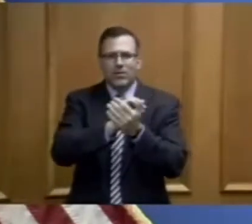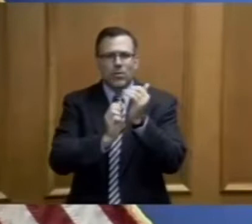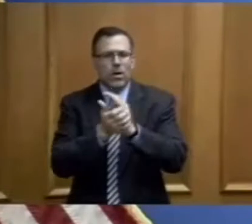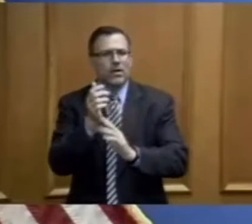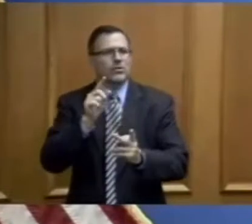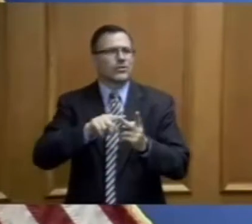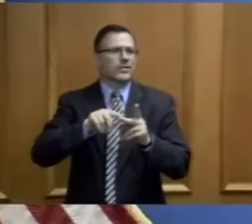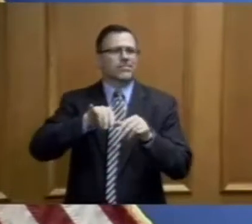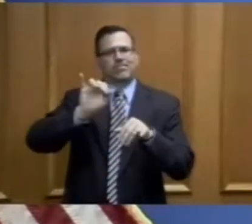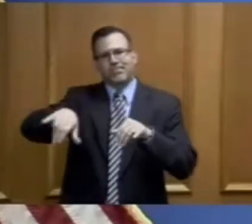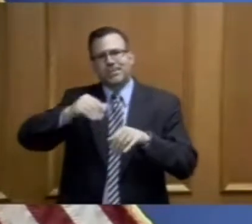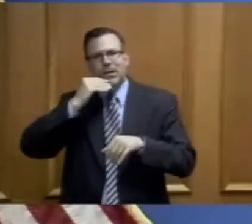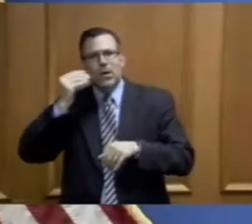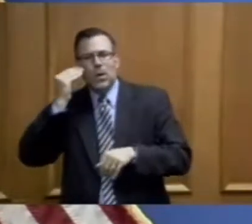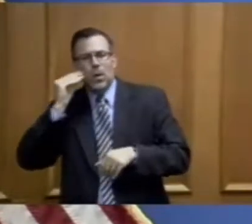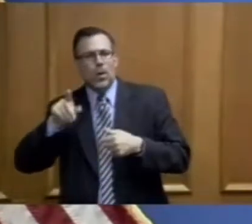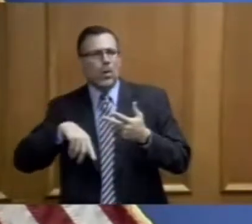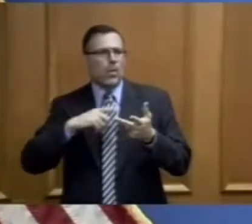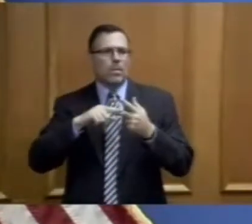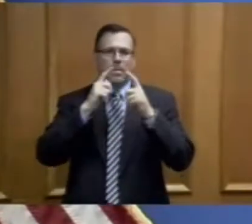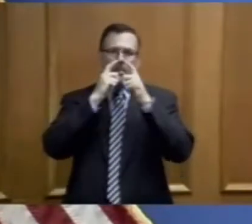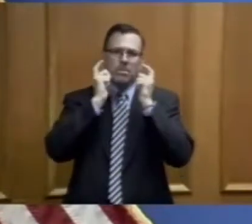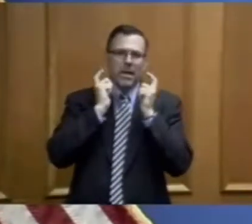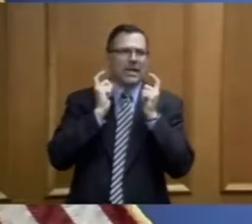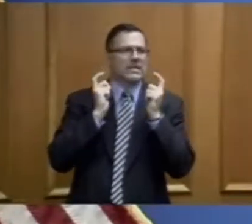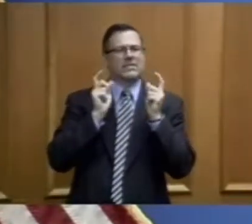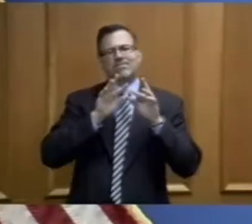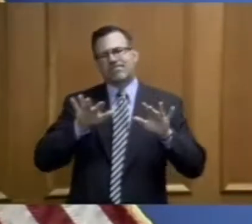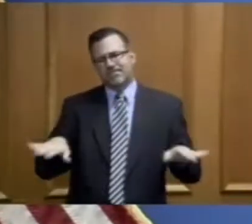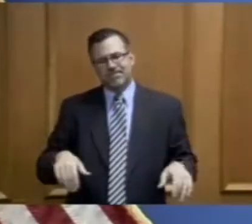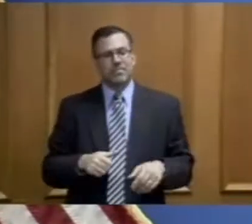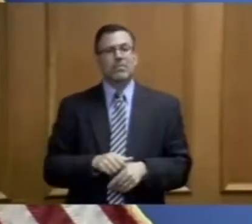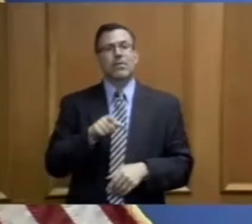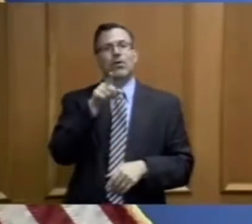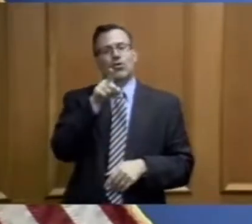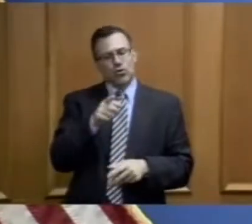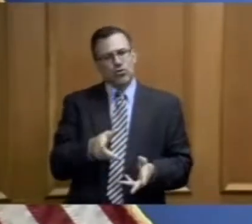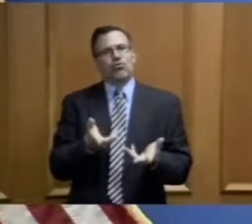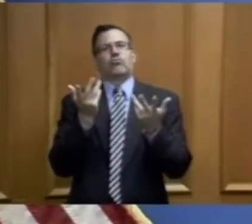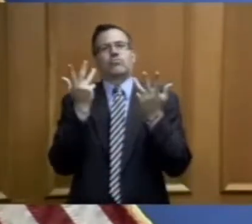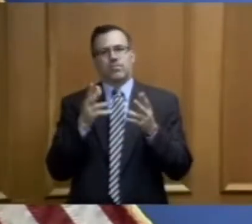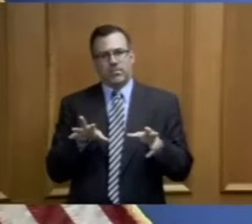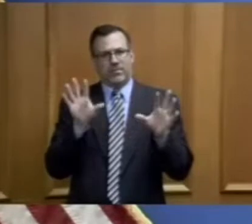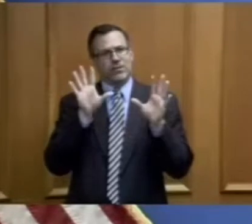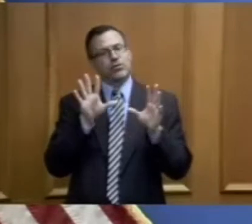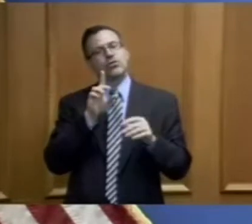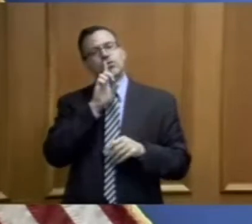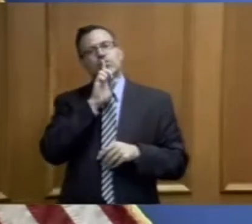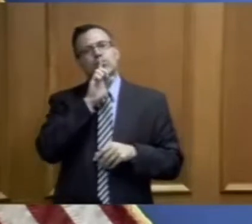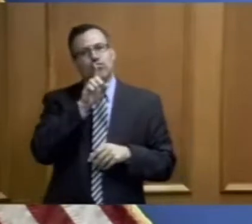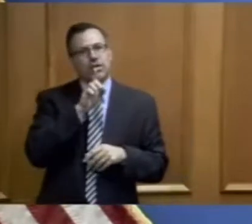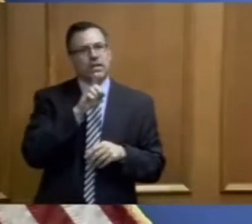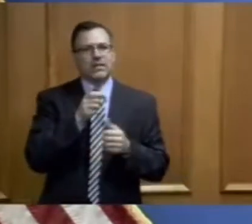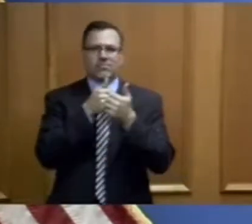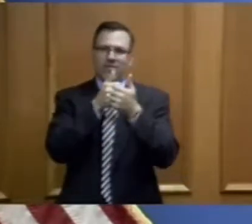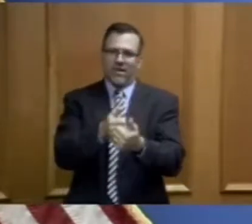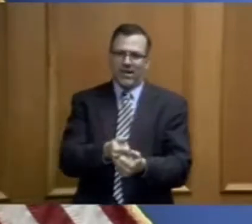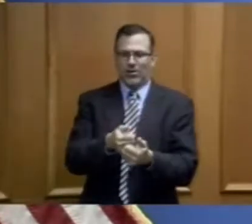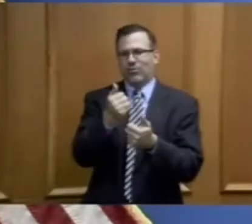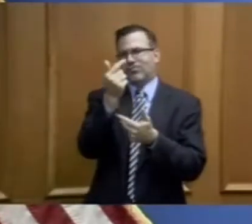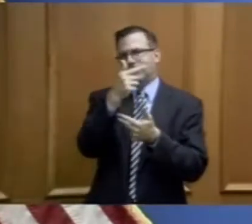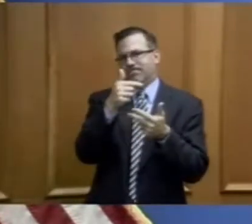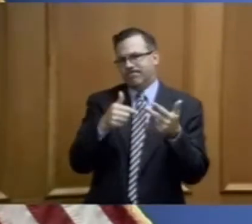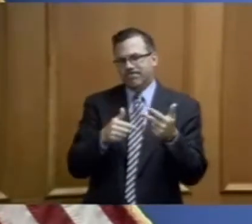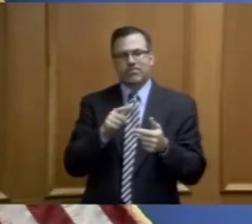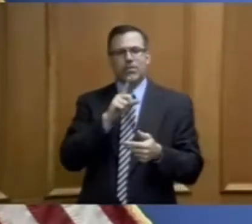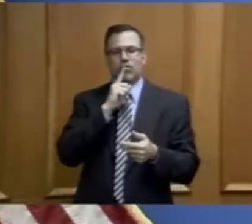staying home when you're sick. You've done the things that it has taken for us to find ourselves in this position, and we are grateful for the